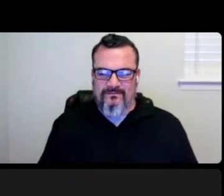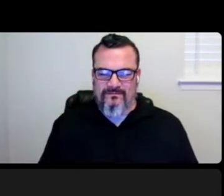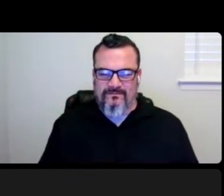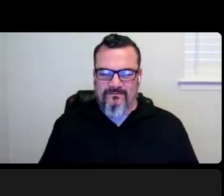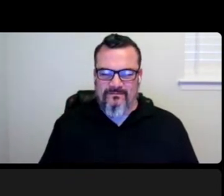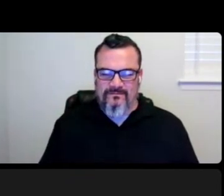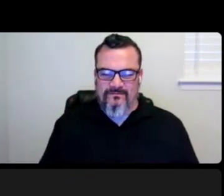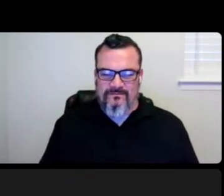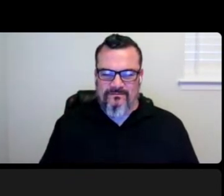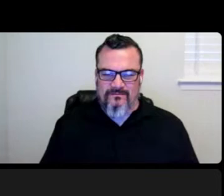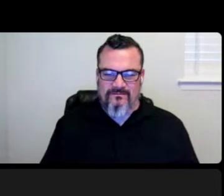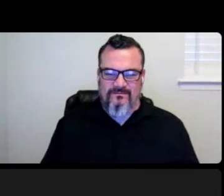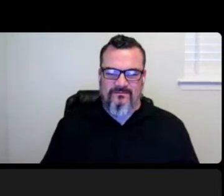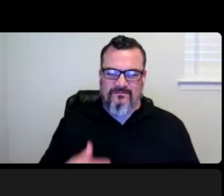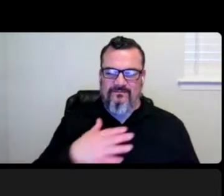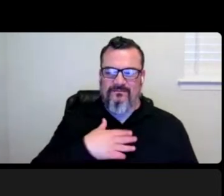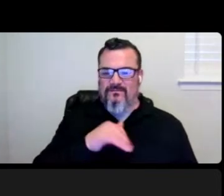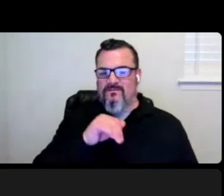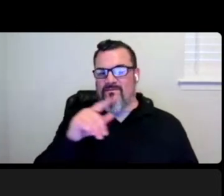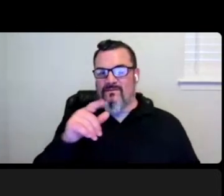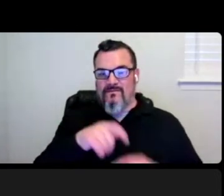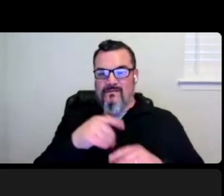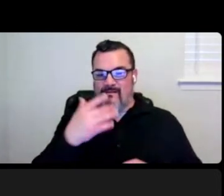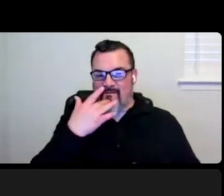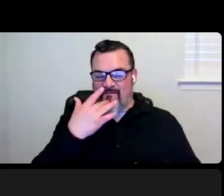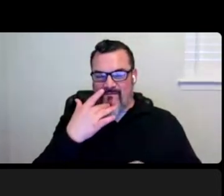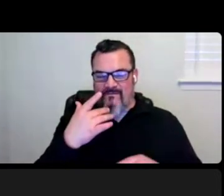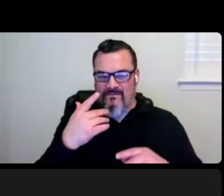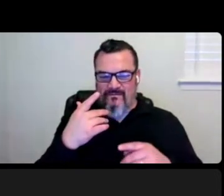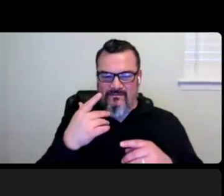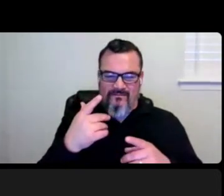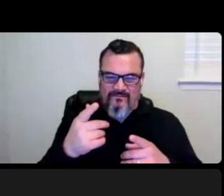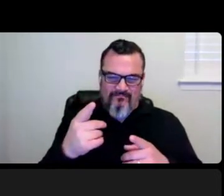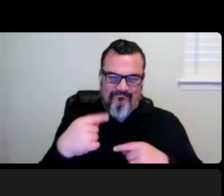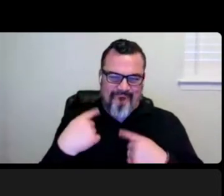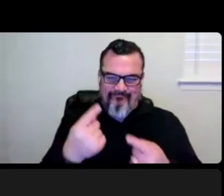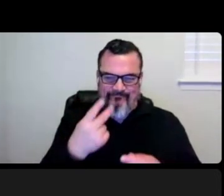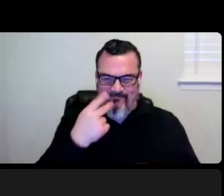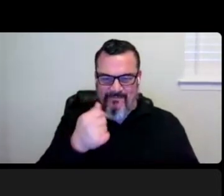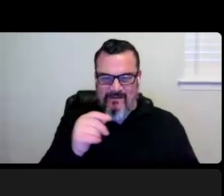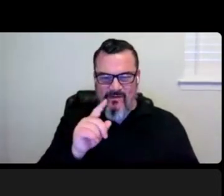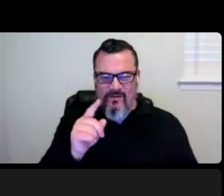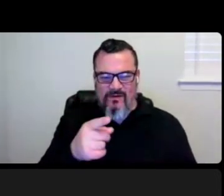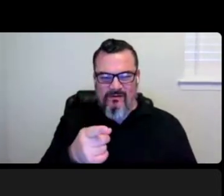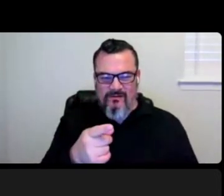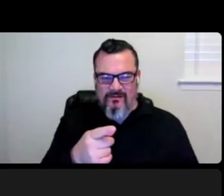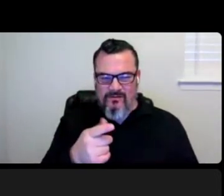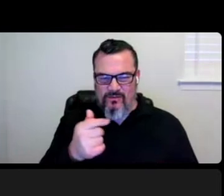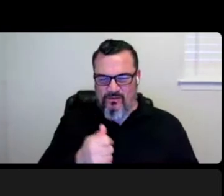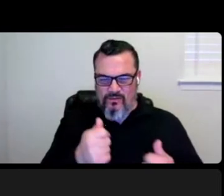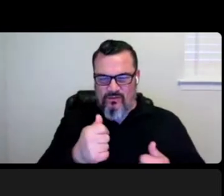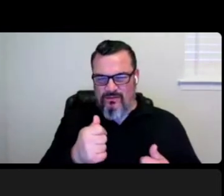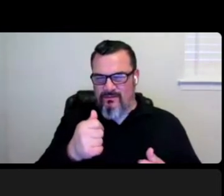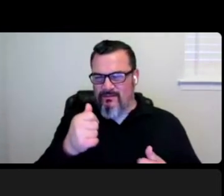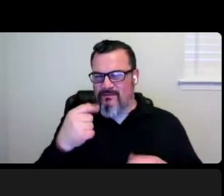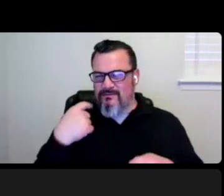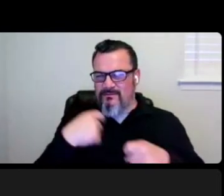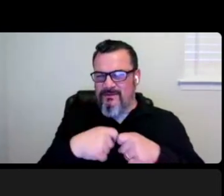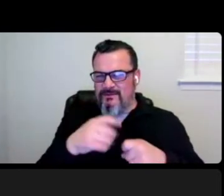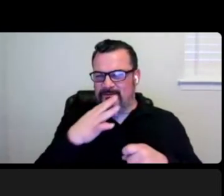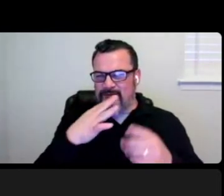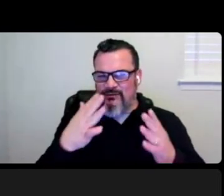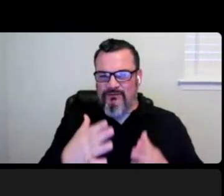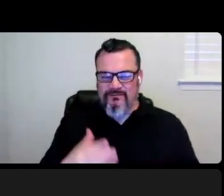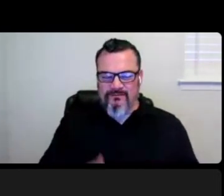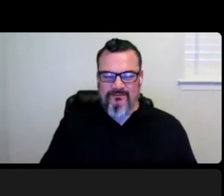But here's my all-time favorite slogan I've ever seen anywhere. Which of my friends here are Spanish speakers?